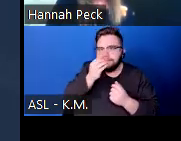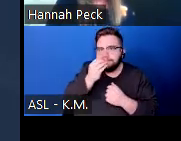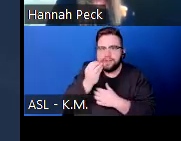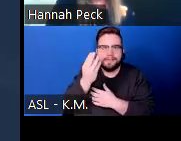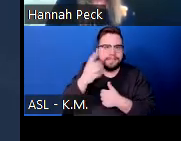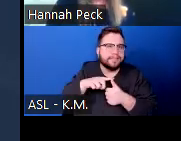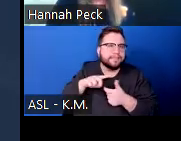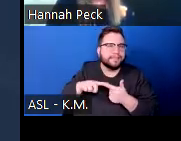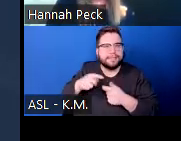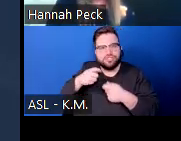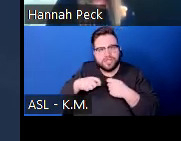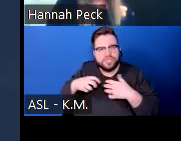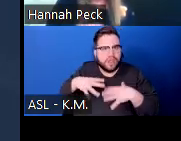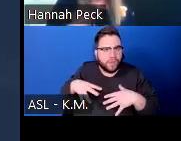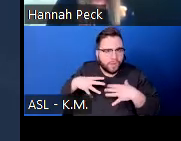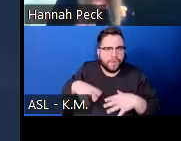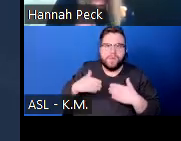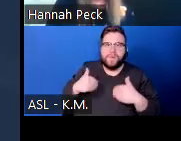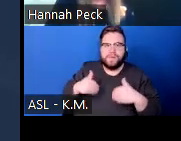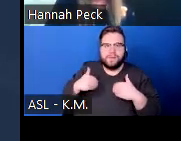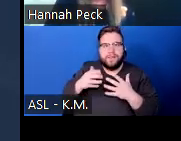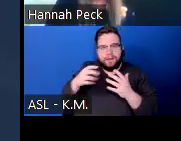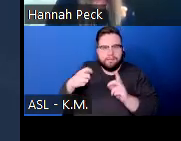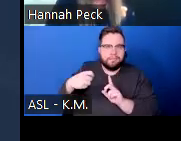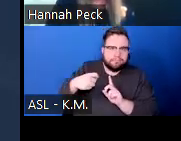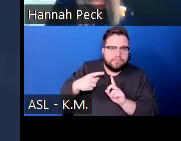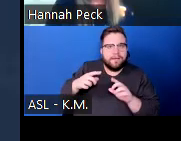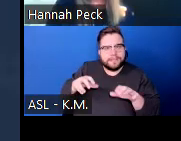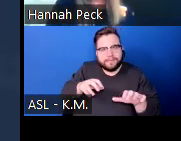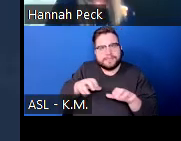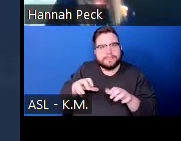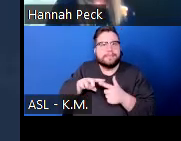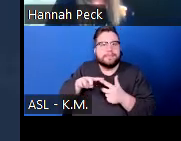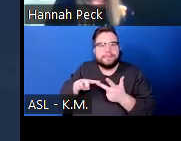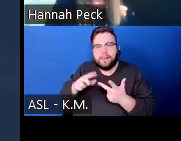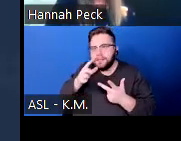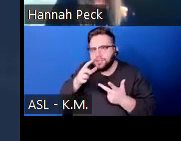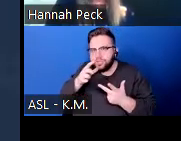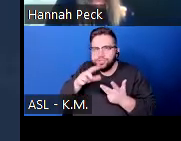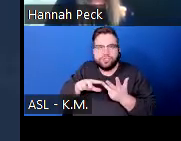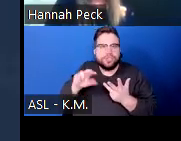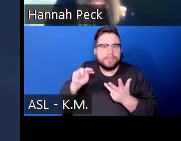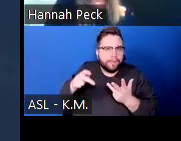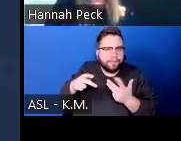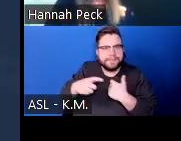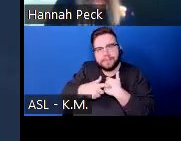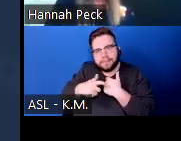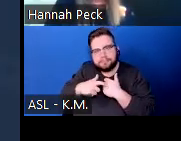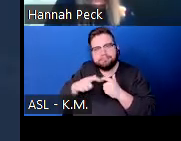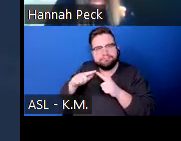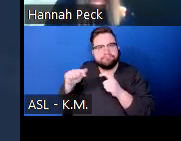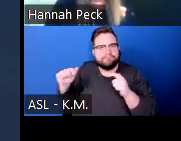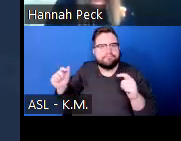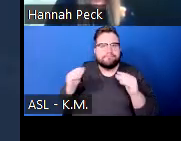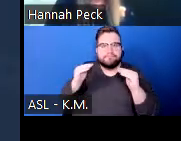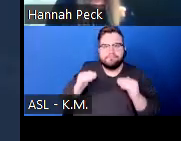that might be a good time, lunchtime, nap time, etc. At school, I often advocate